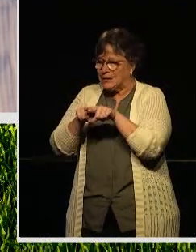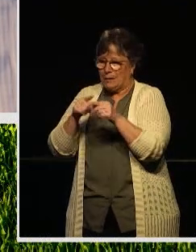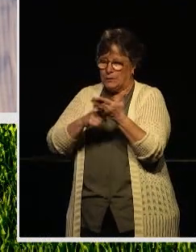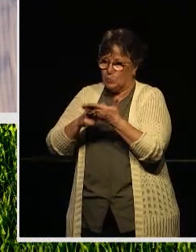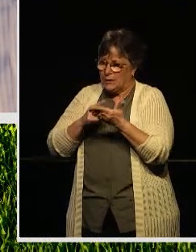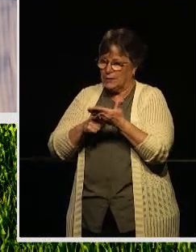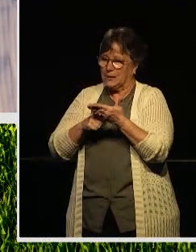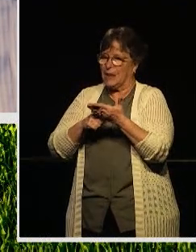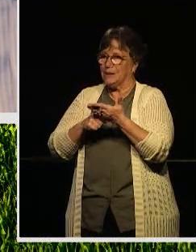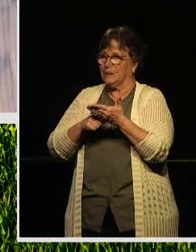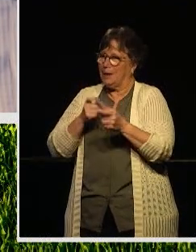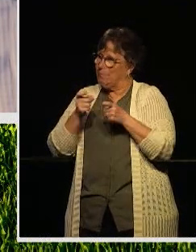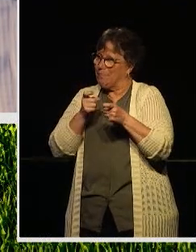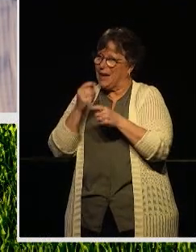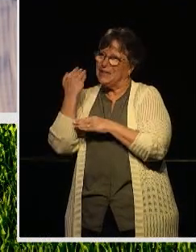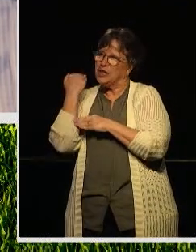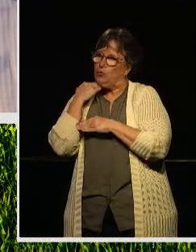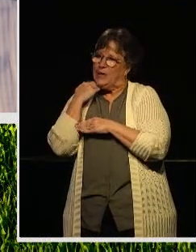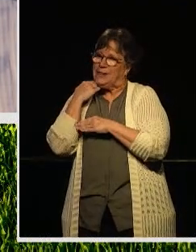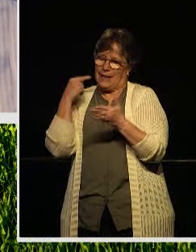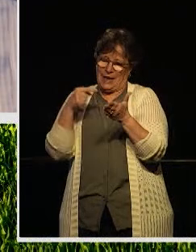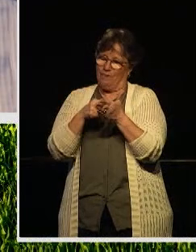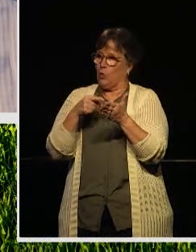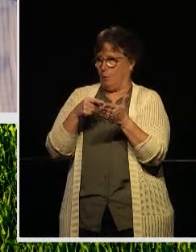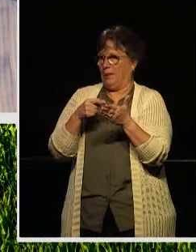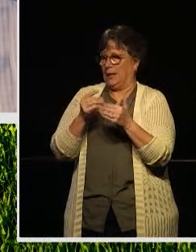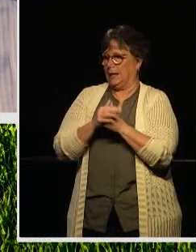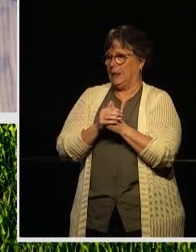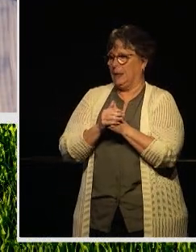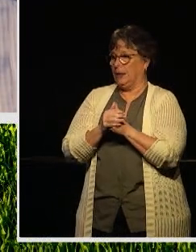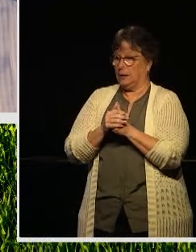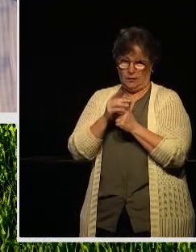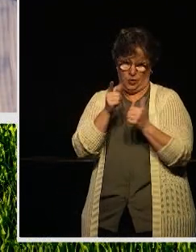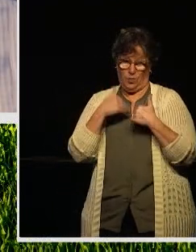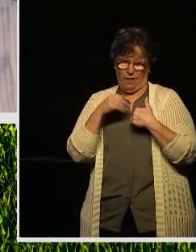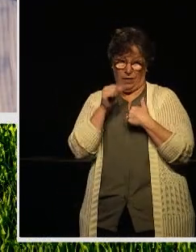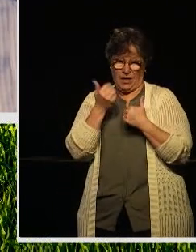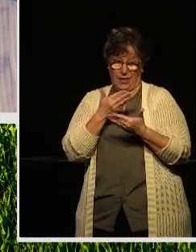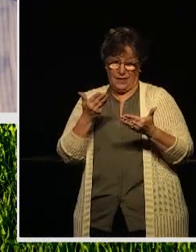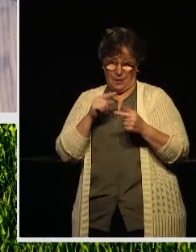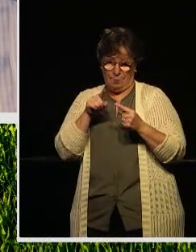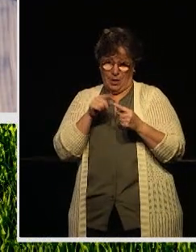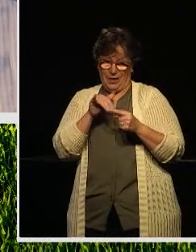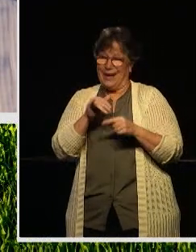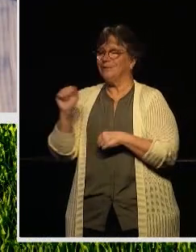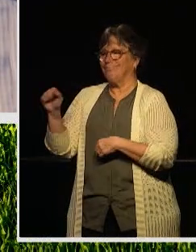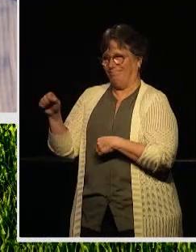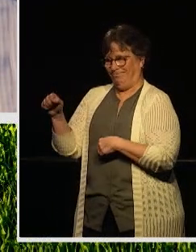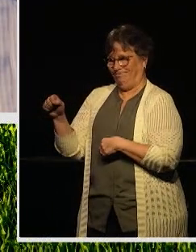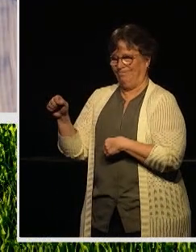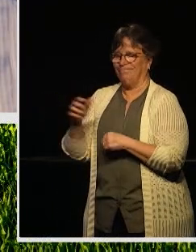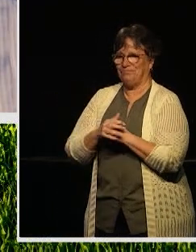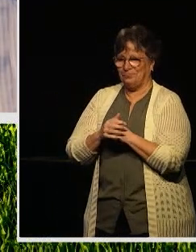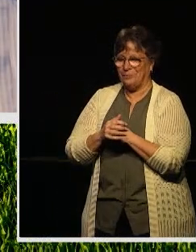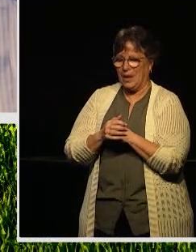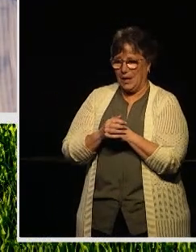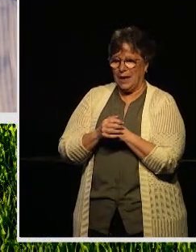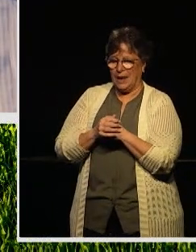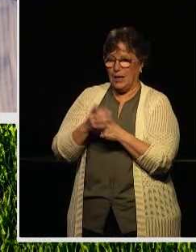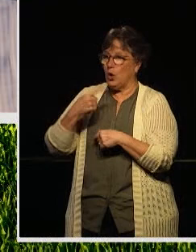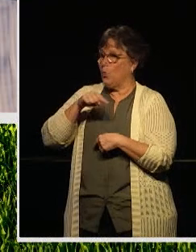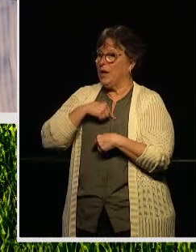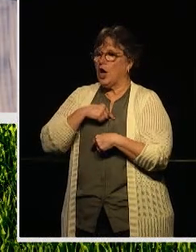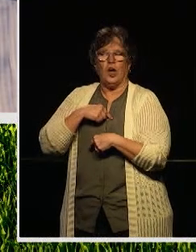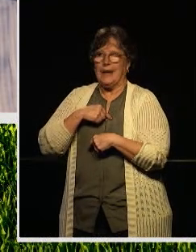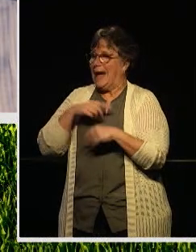affordability. I don't know if you have any. I Want to expand on that? I do actually. We are not